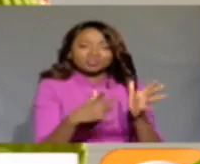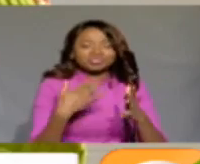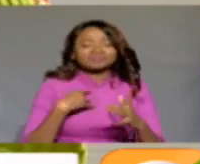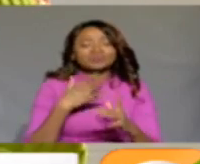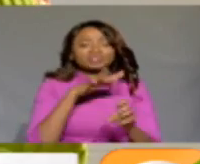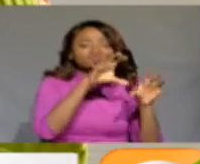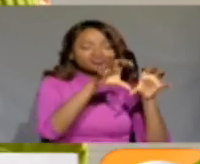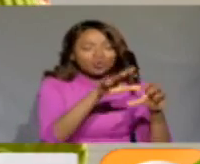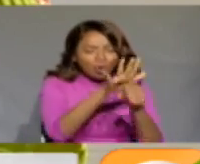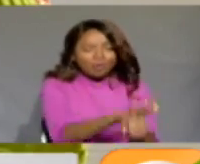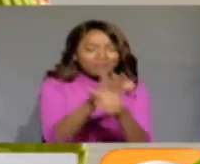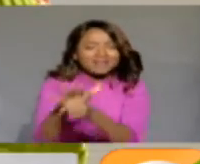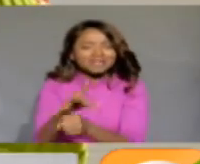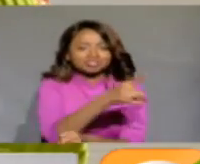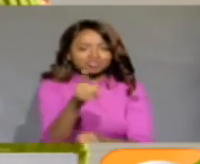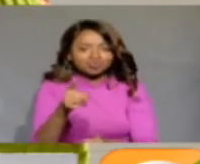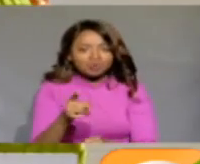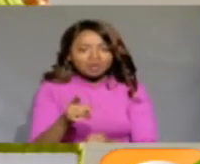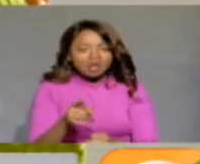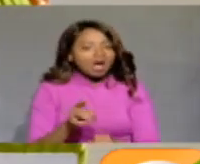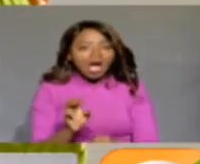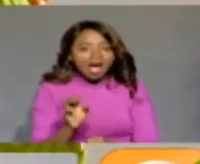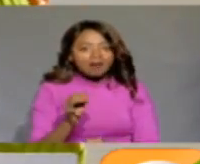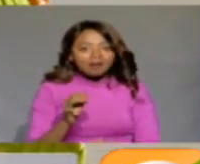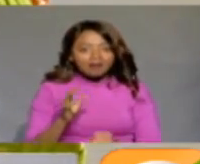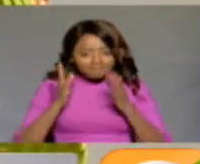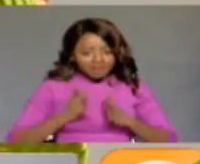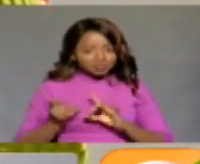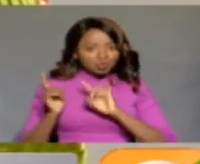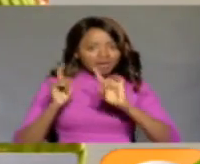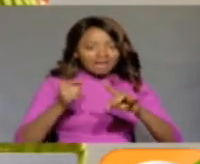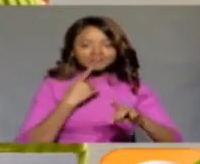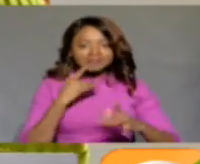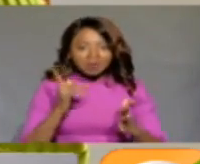give me a chance to make your life better.